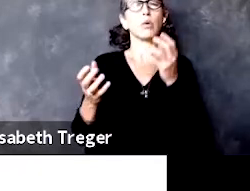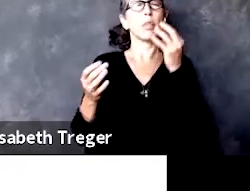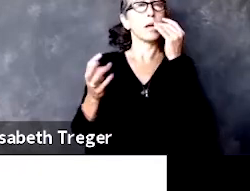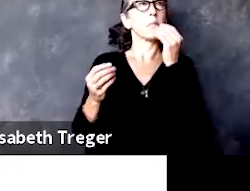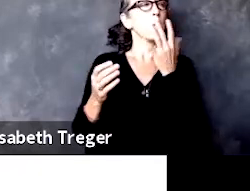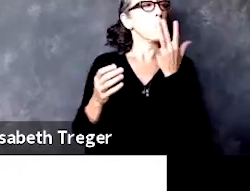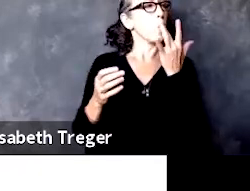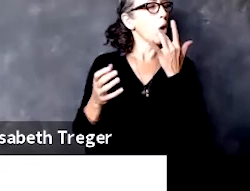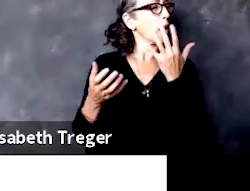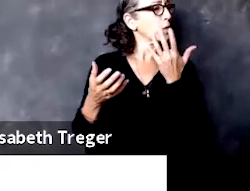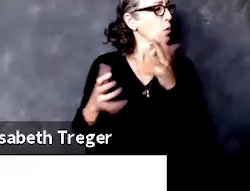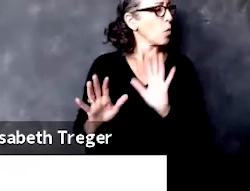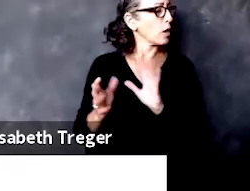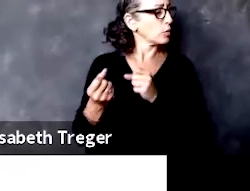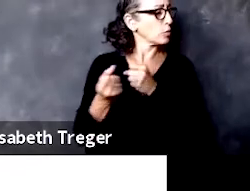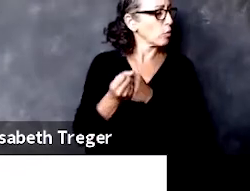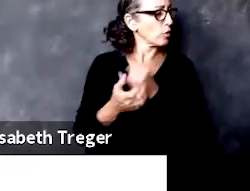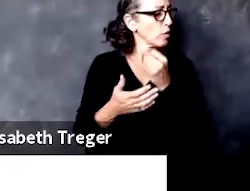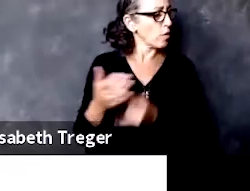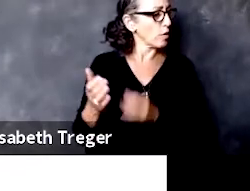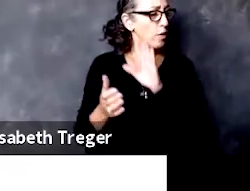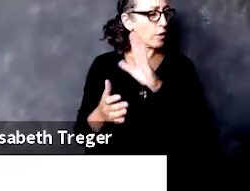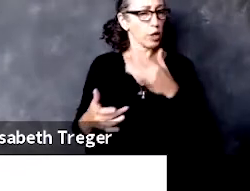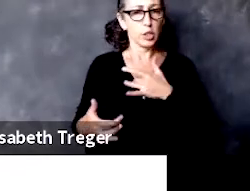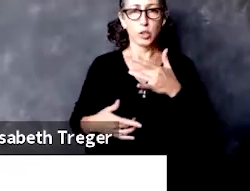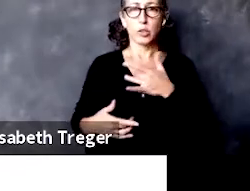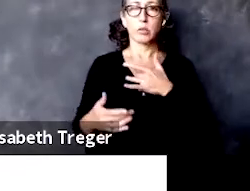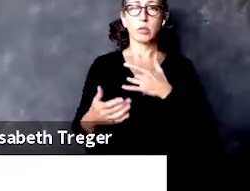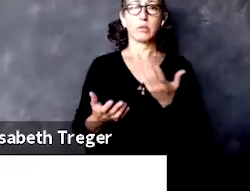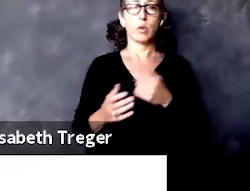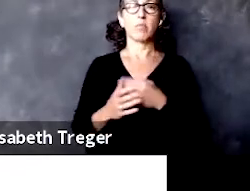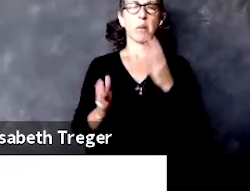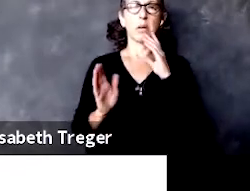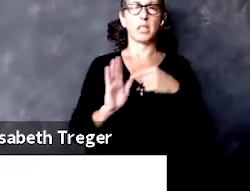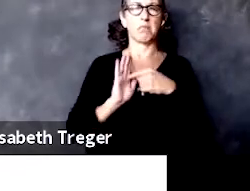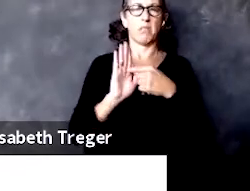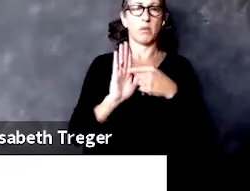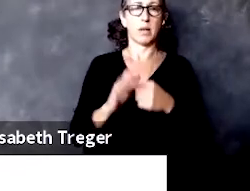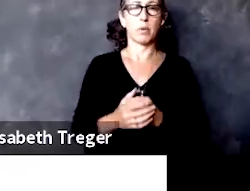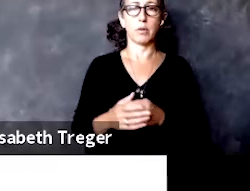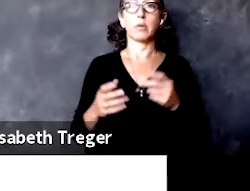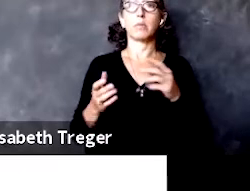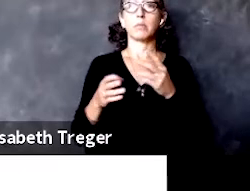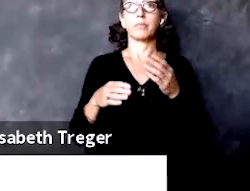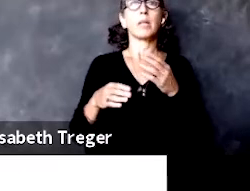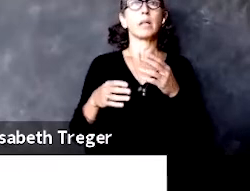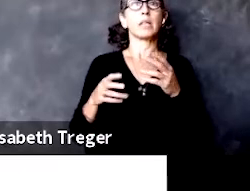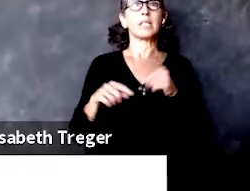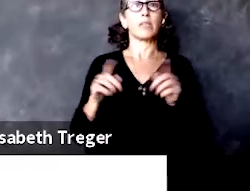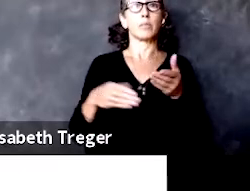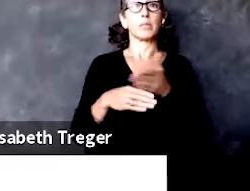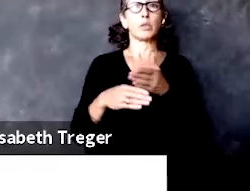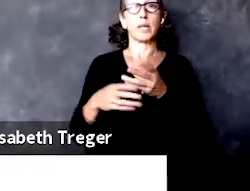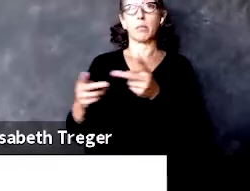What are they for? What are they concerned about? Let me give you an example of the difference I mean between position and interest. When my